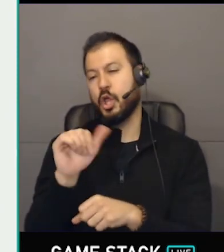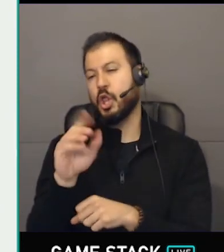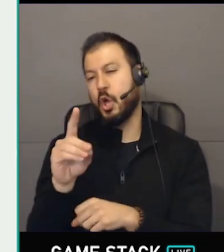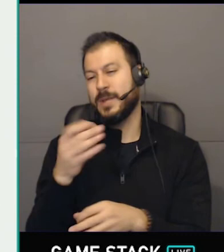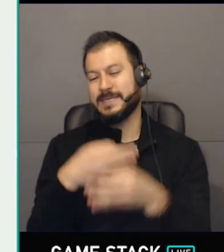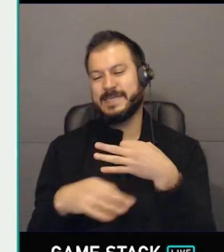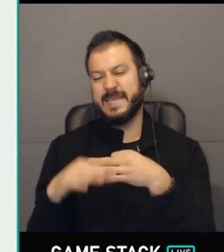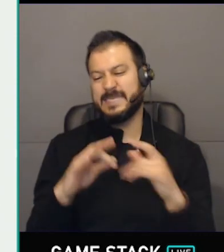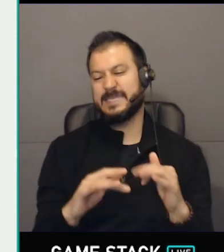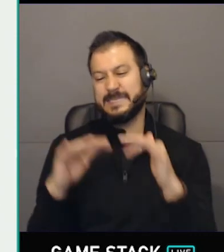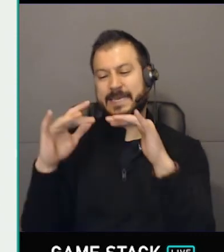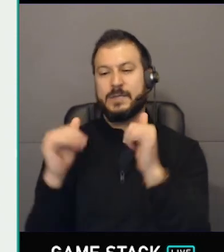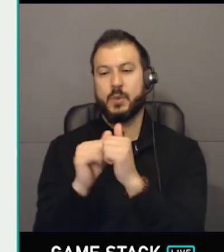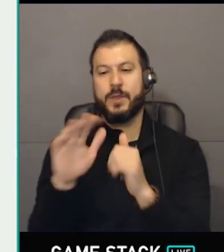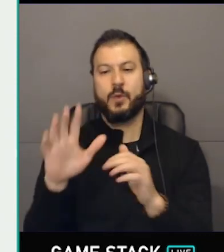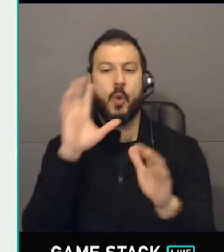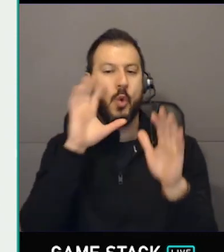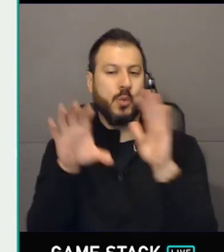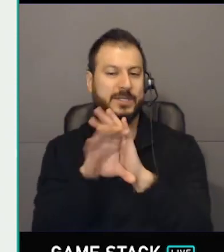scales with your resolution.